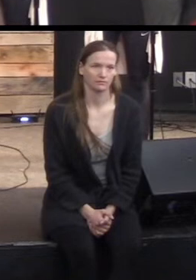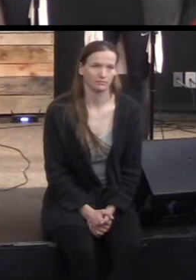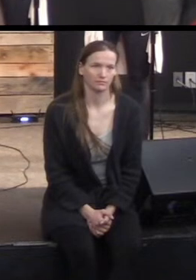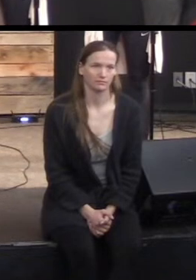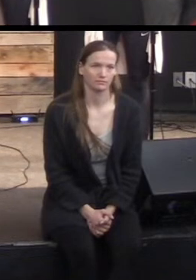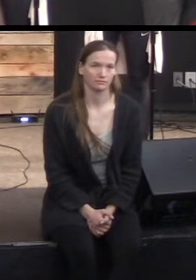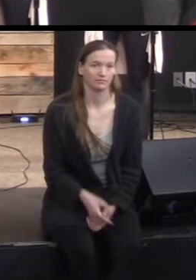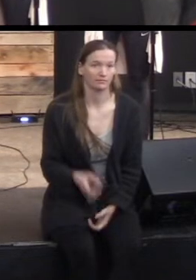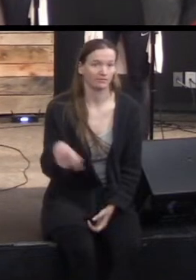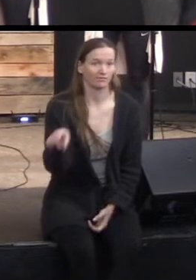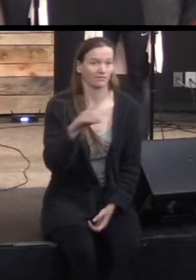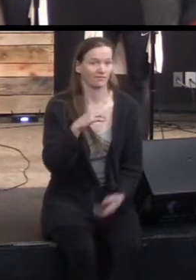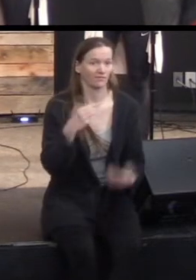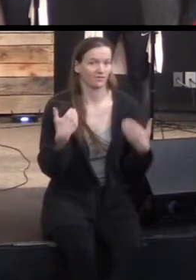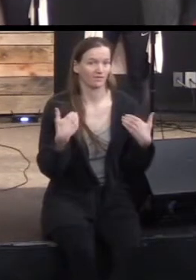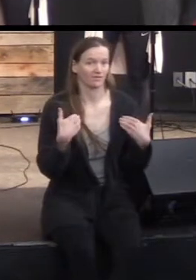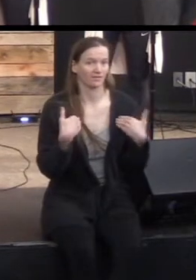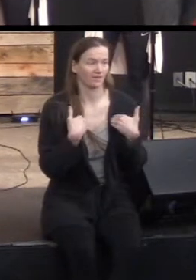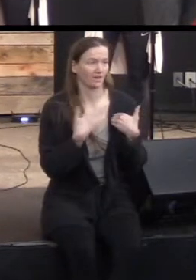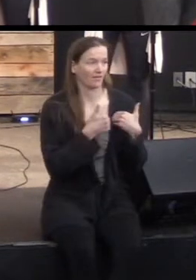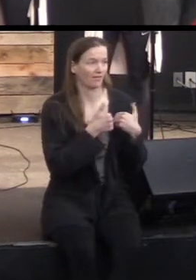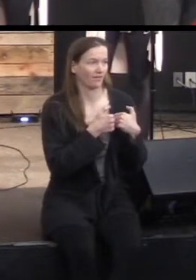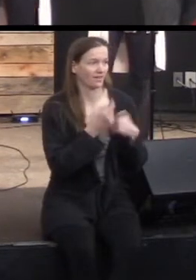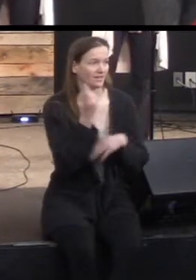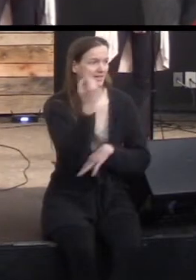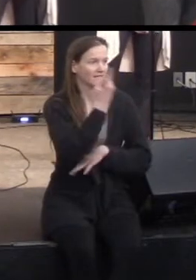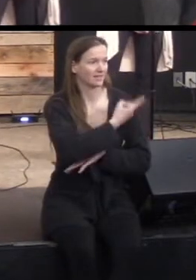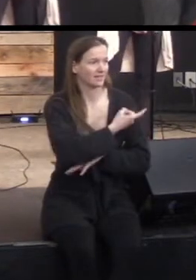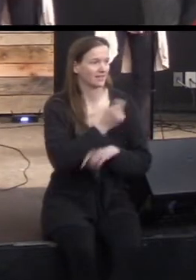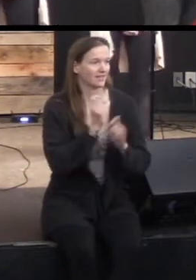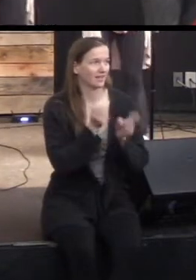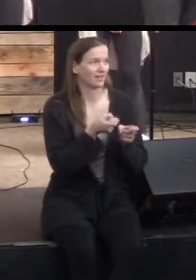You guys got all of your Valentine's Day gifts ready for tomorrow?